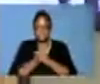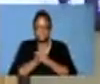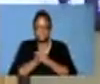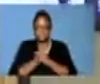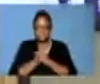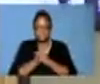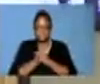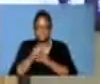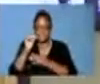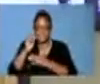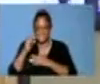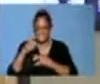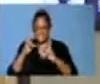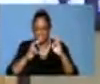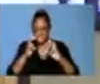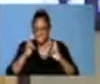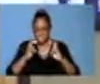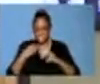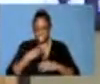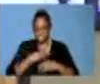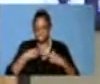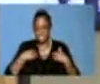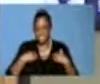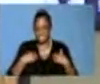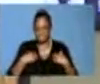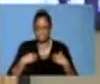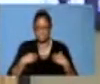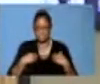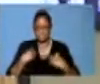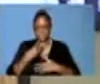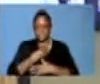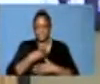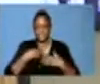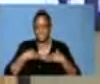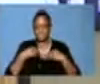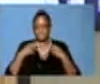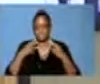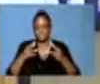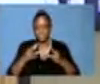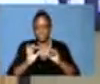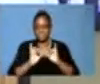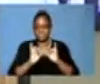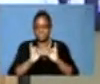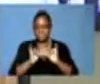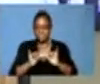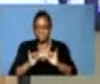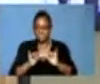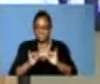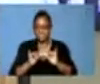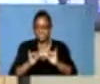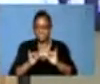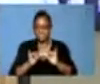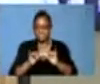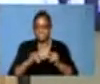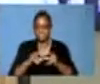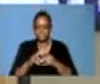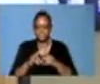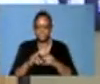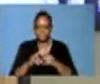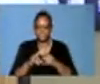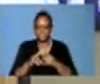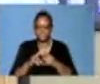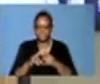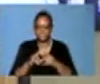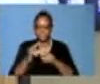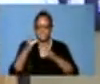Despite the challenges we face, we do have the political will to continue to be action-driven towards